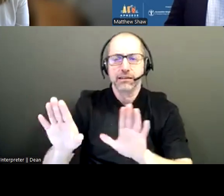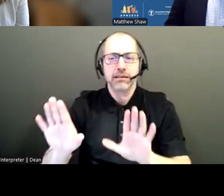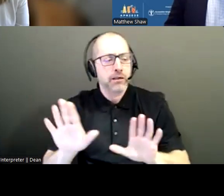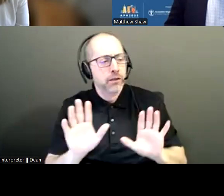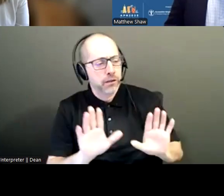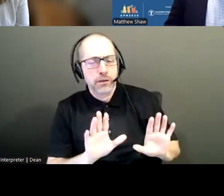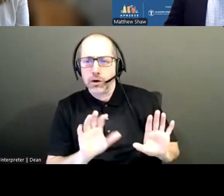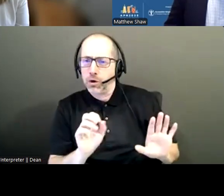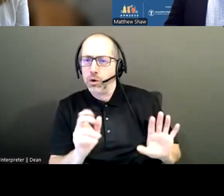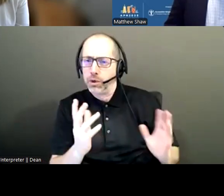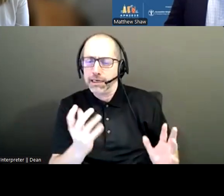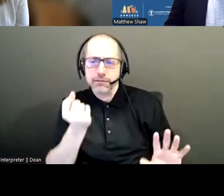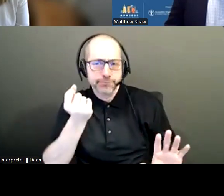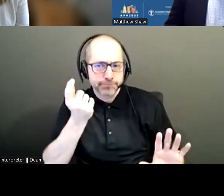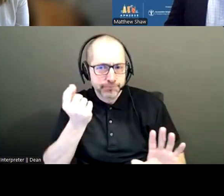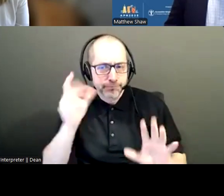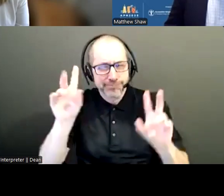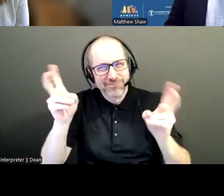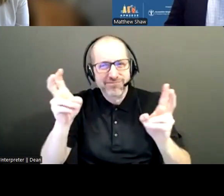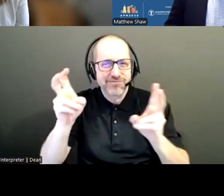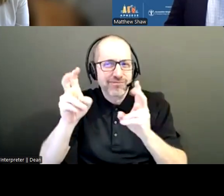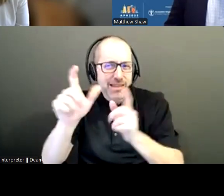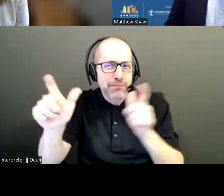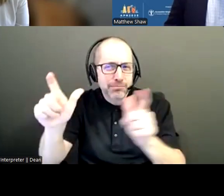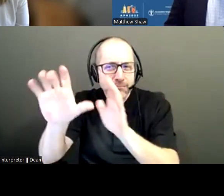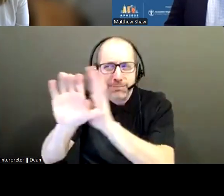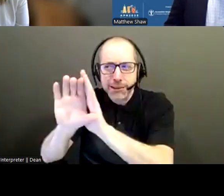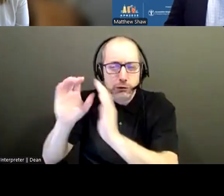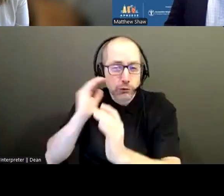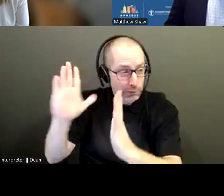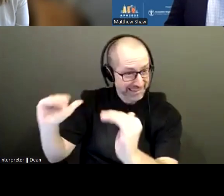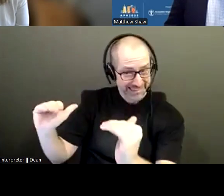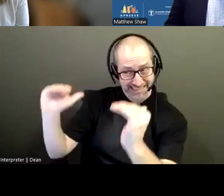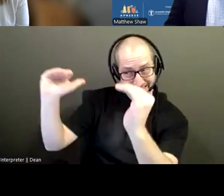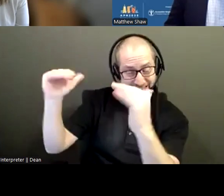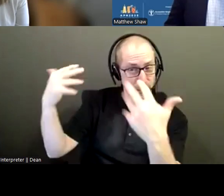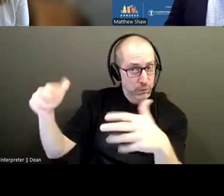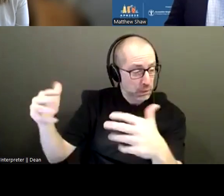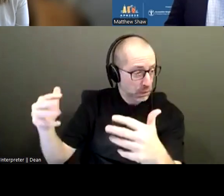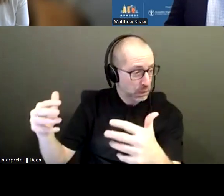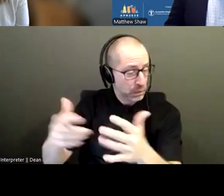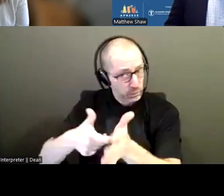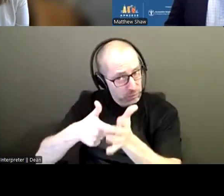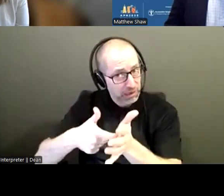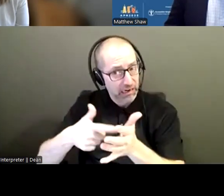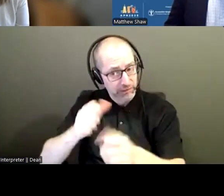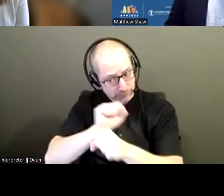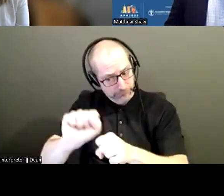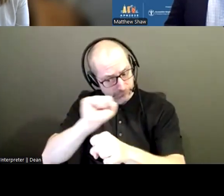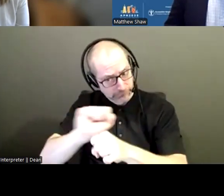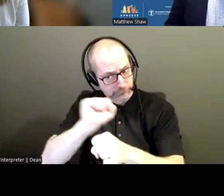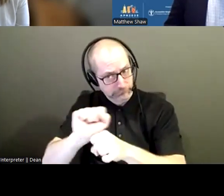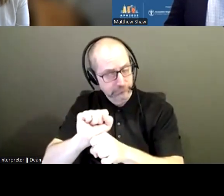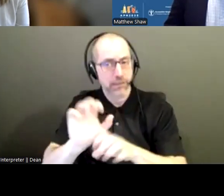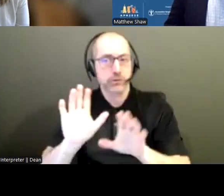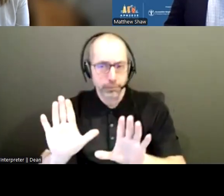comes to the different efforts of work that go into that, right? And I find that when I'm working